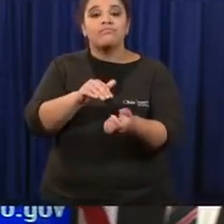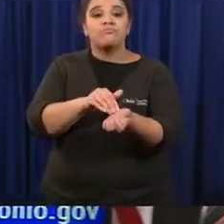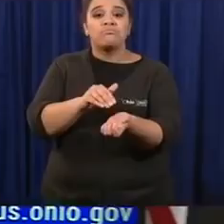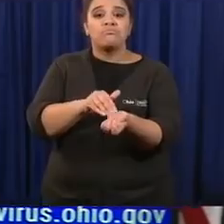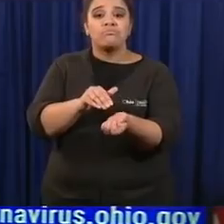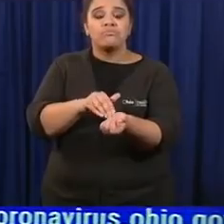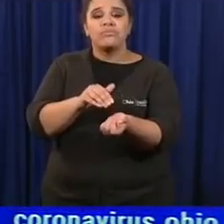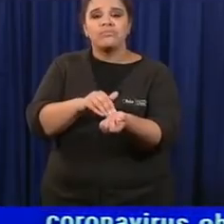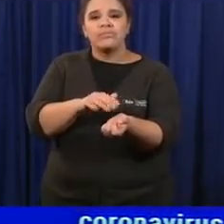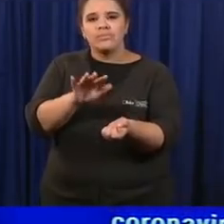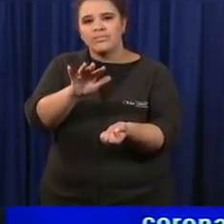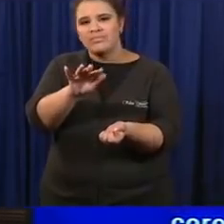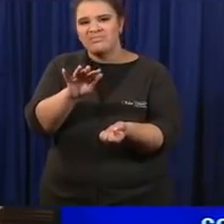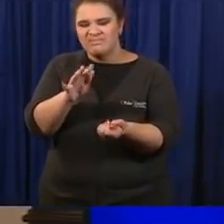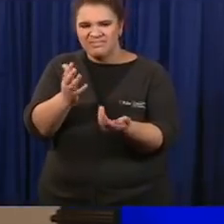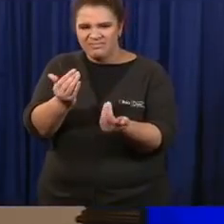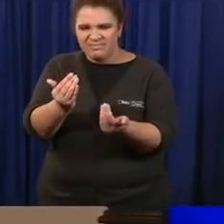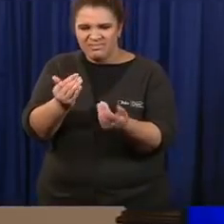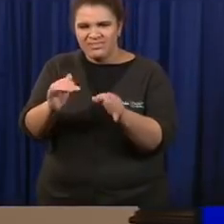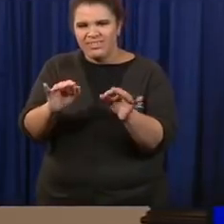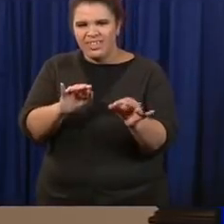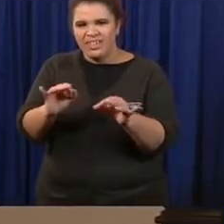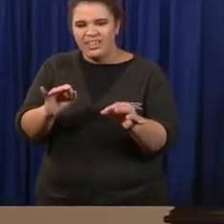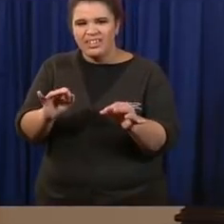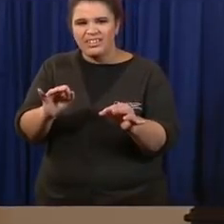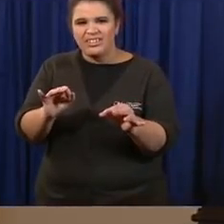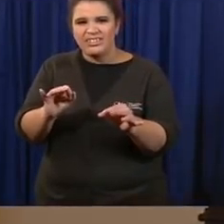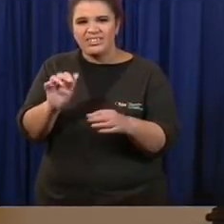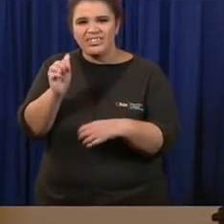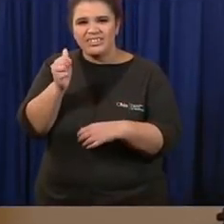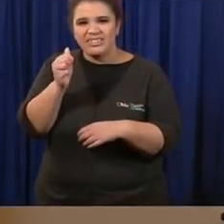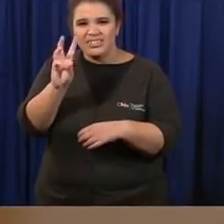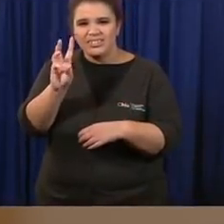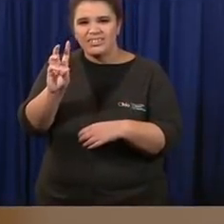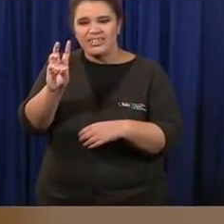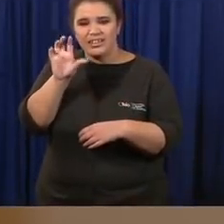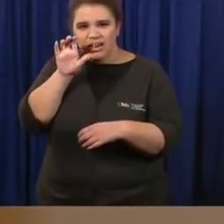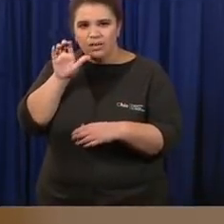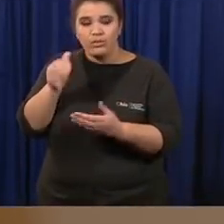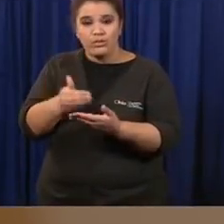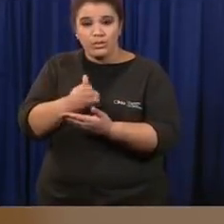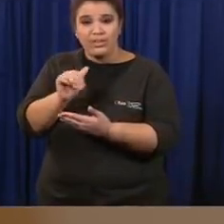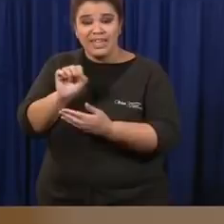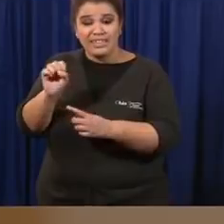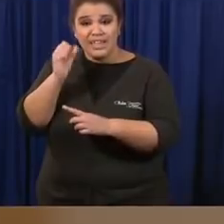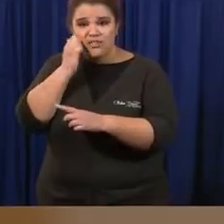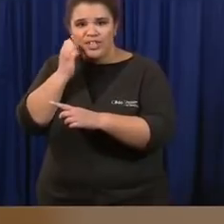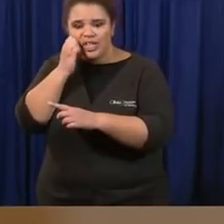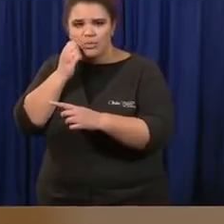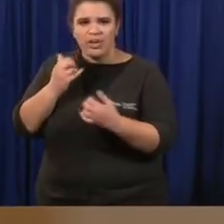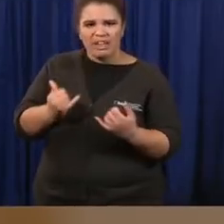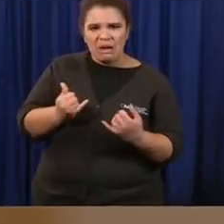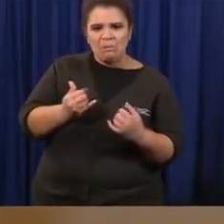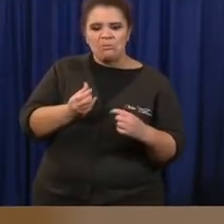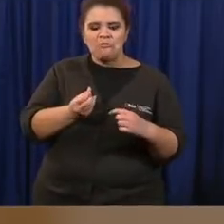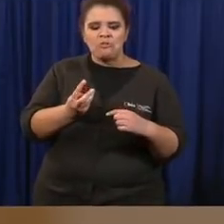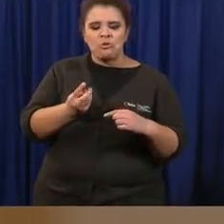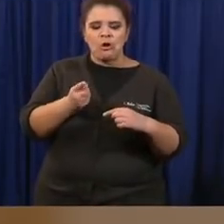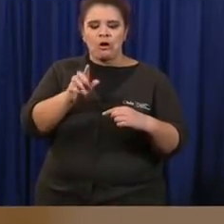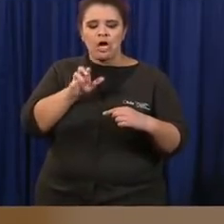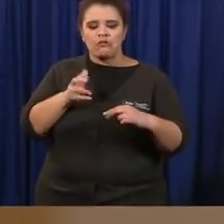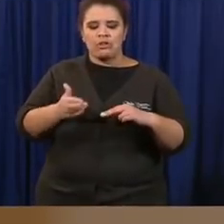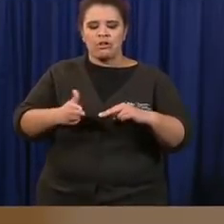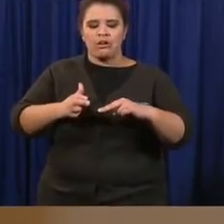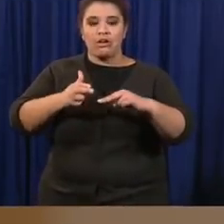1,600 new cases a day at the peak when we're only going up a couple hundred right now a day? I mean, is 1,600, is it still